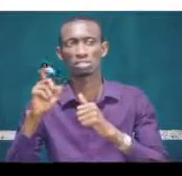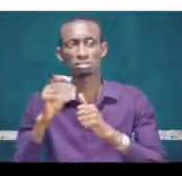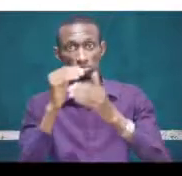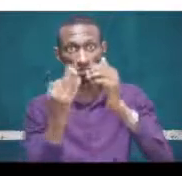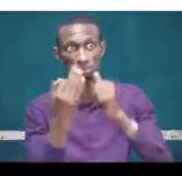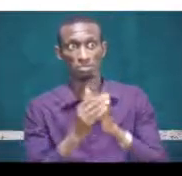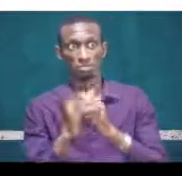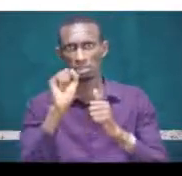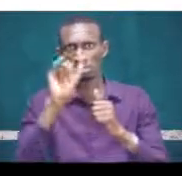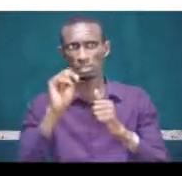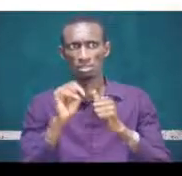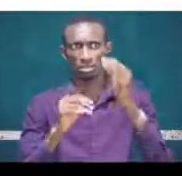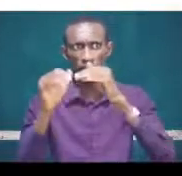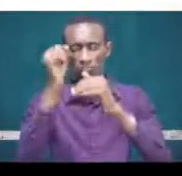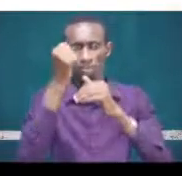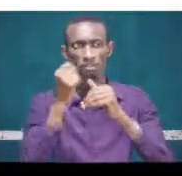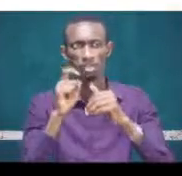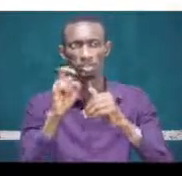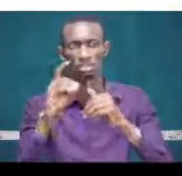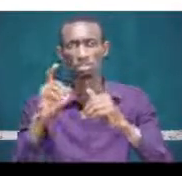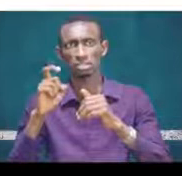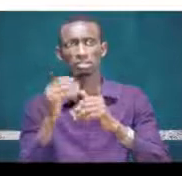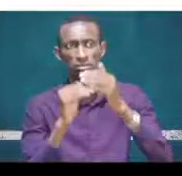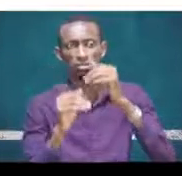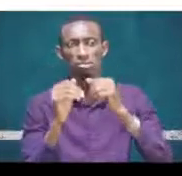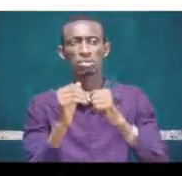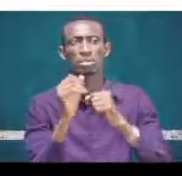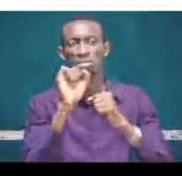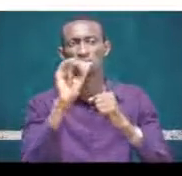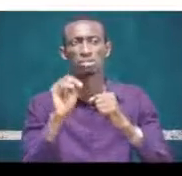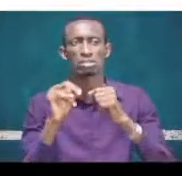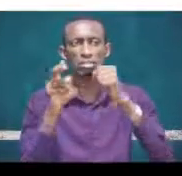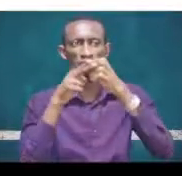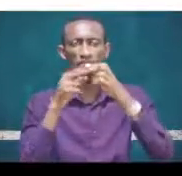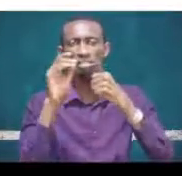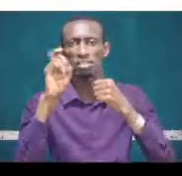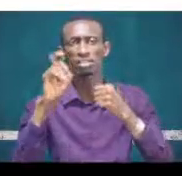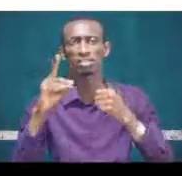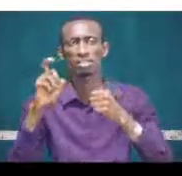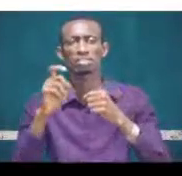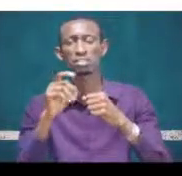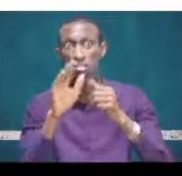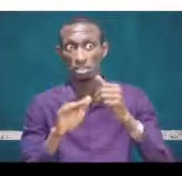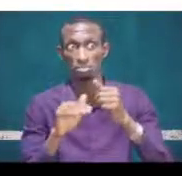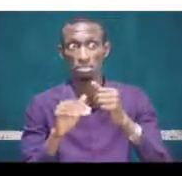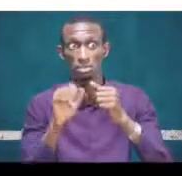sine 5x dx, then sine 7x dx, and the last is integral of sine 9x